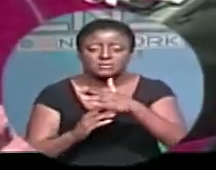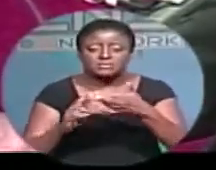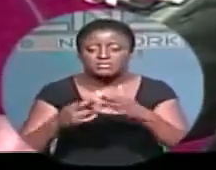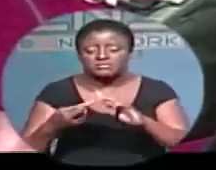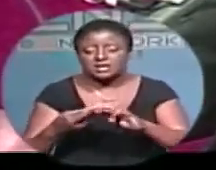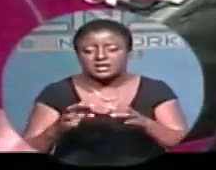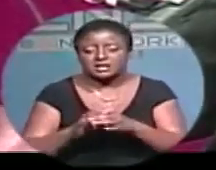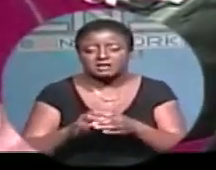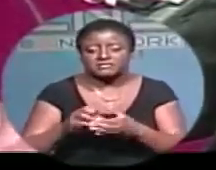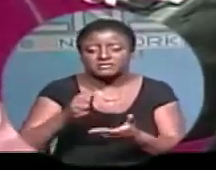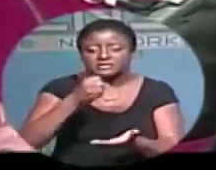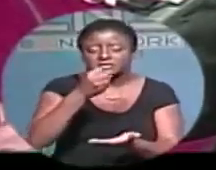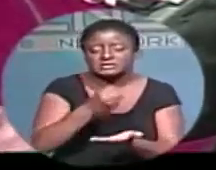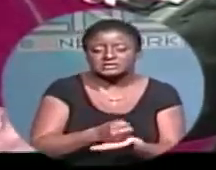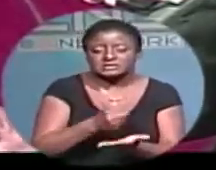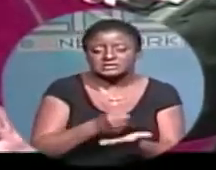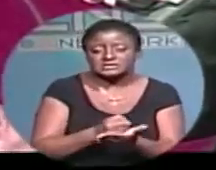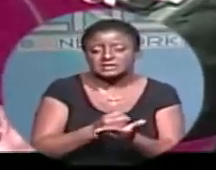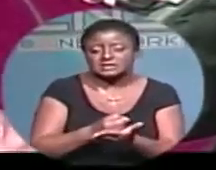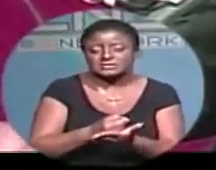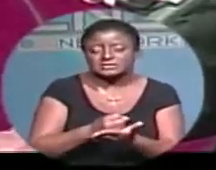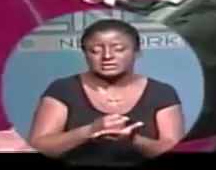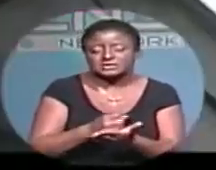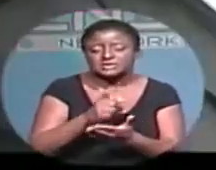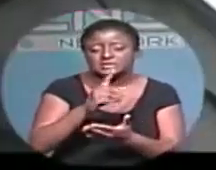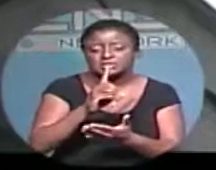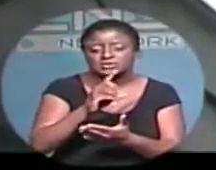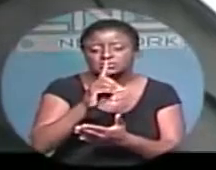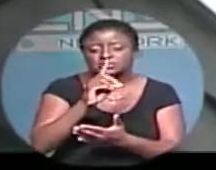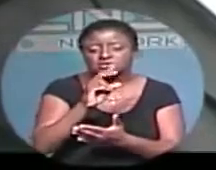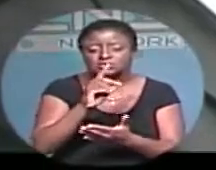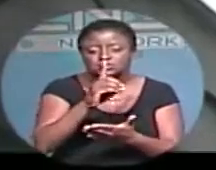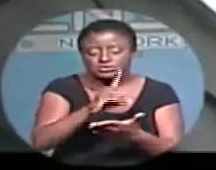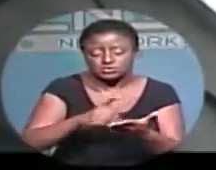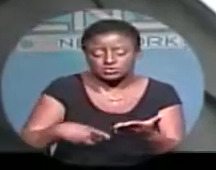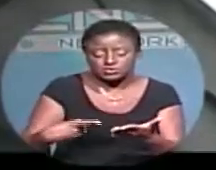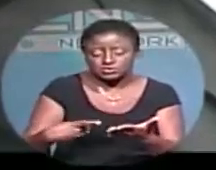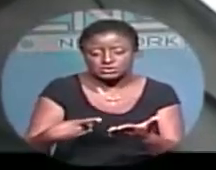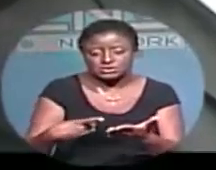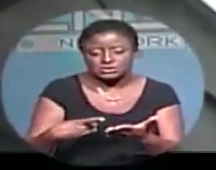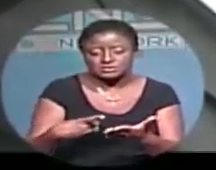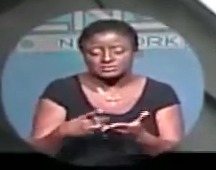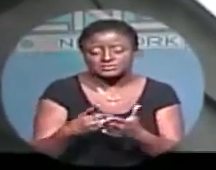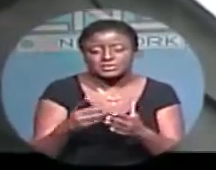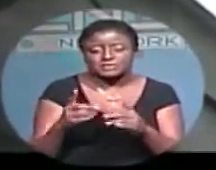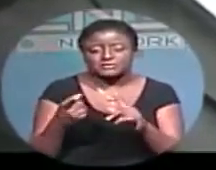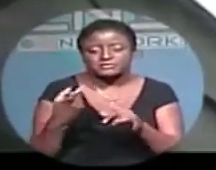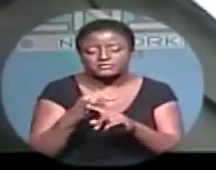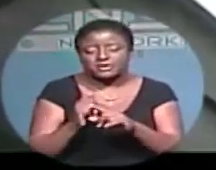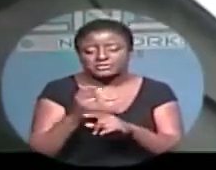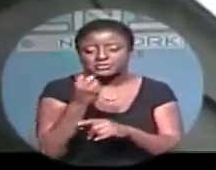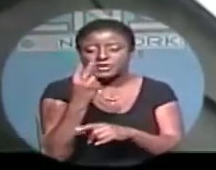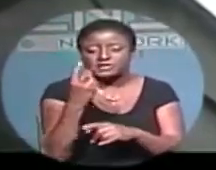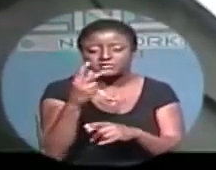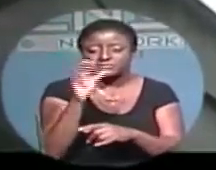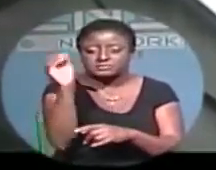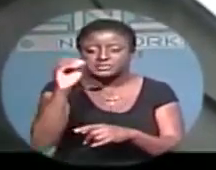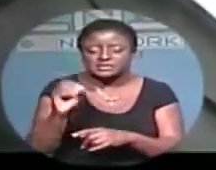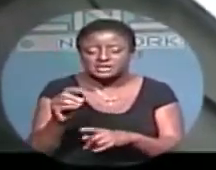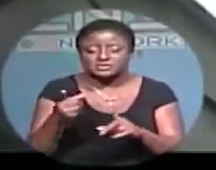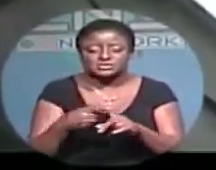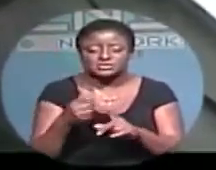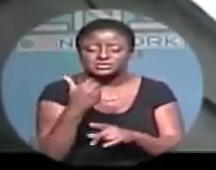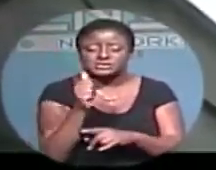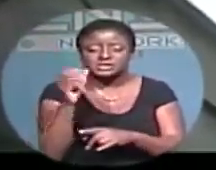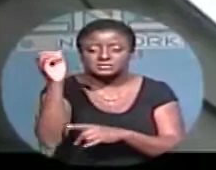sales from 12% to 10%, and will also reintroduce a maximum